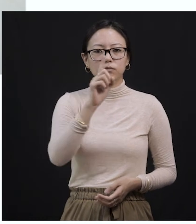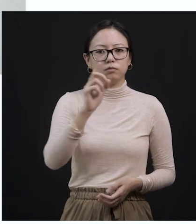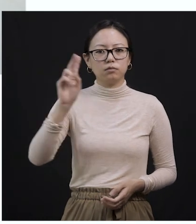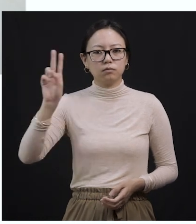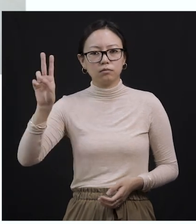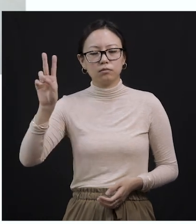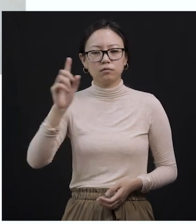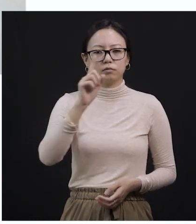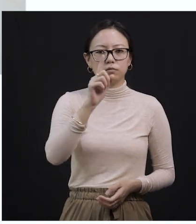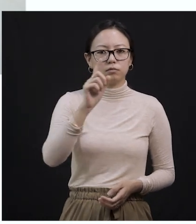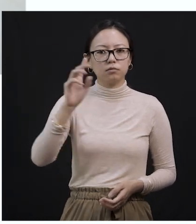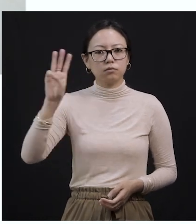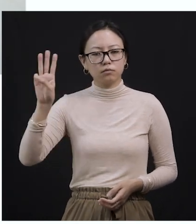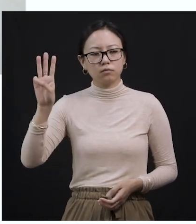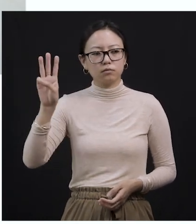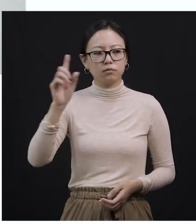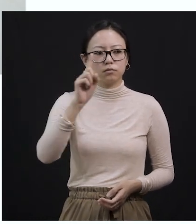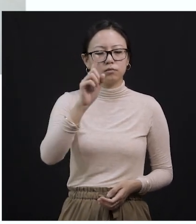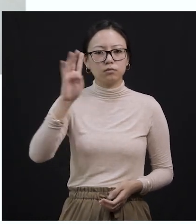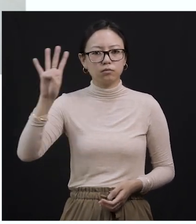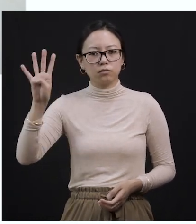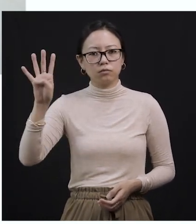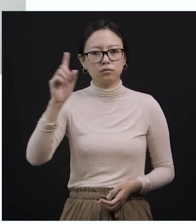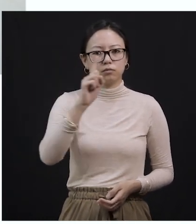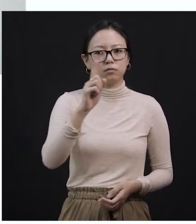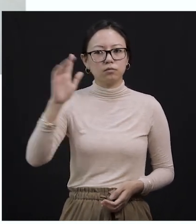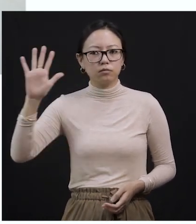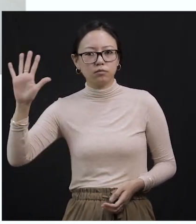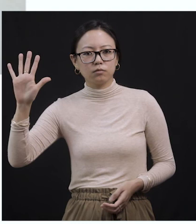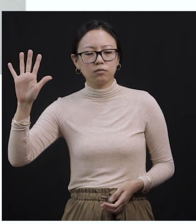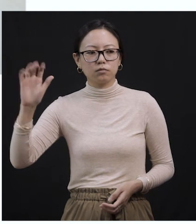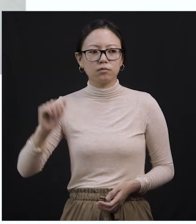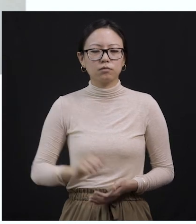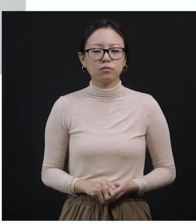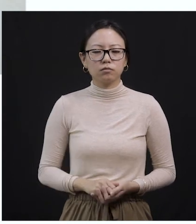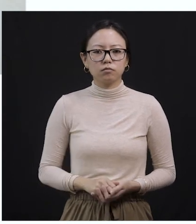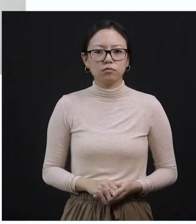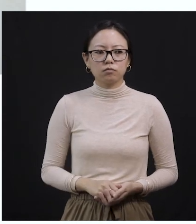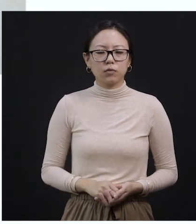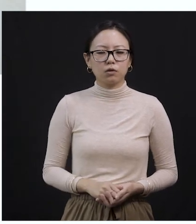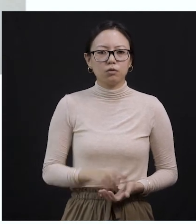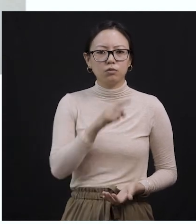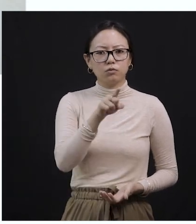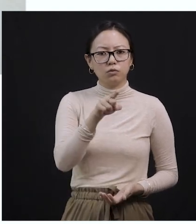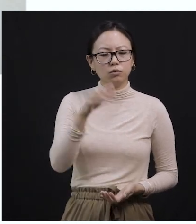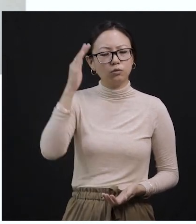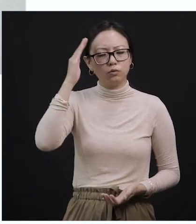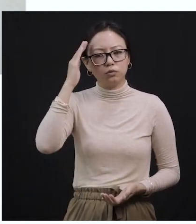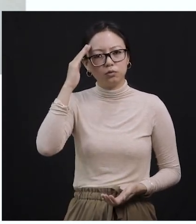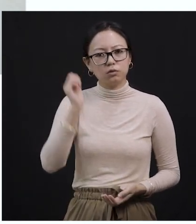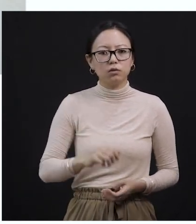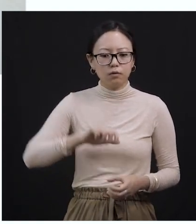11, 12, 13, 14, 15. So we know that there are